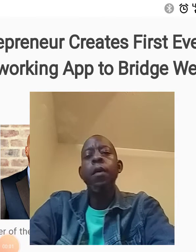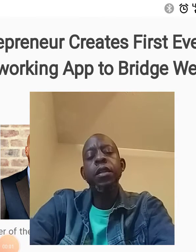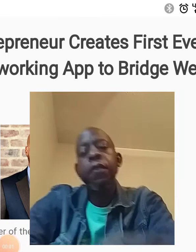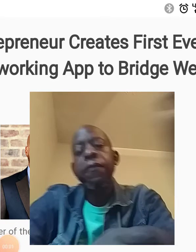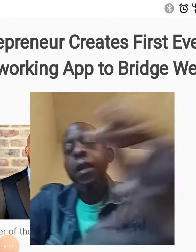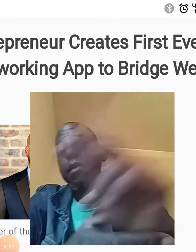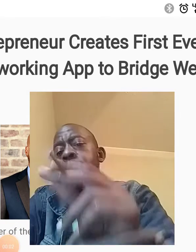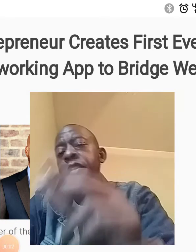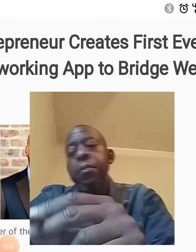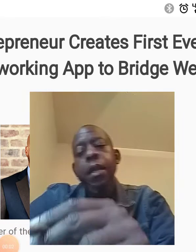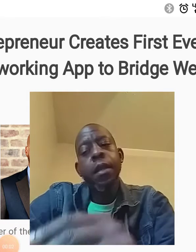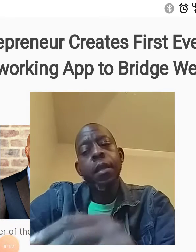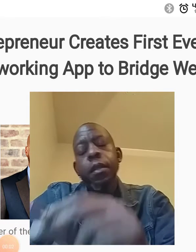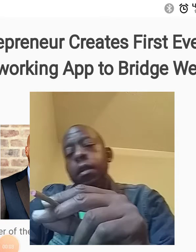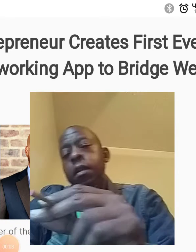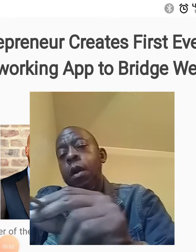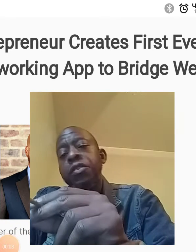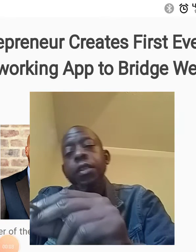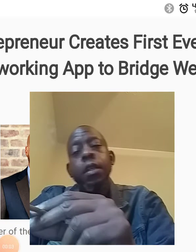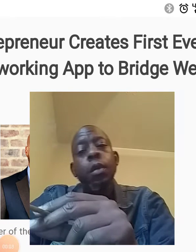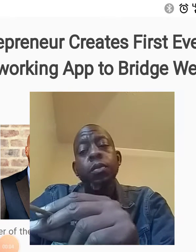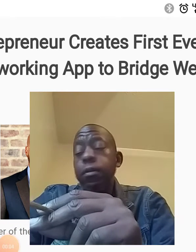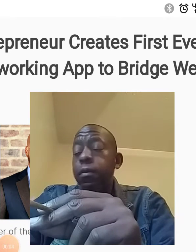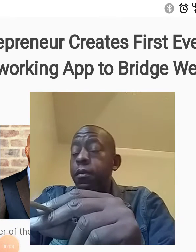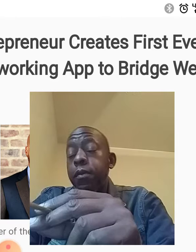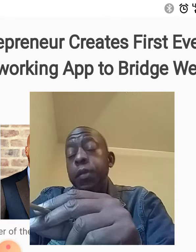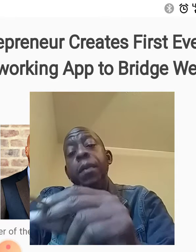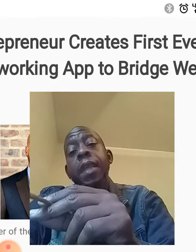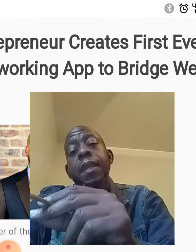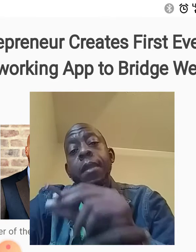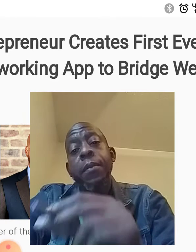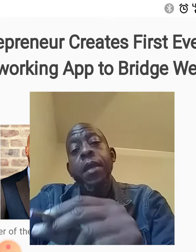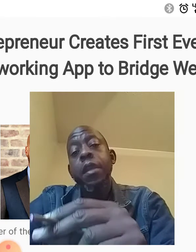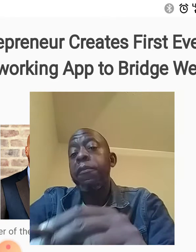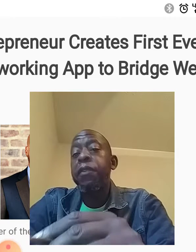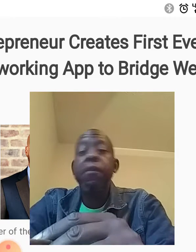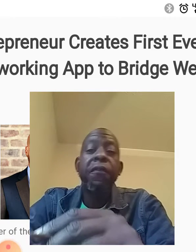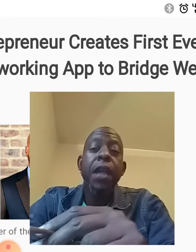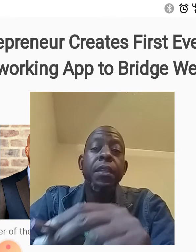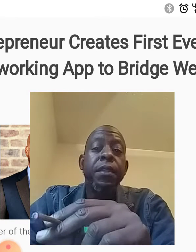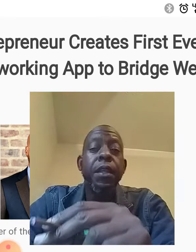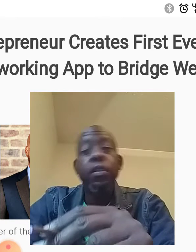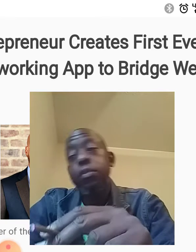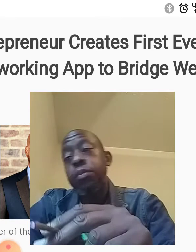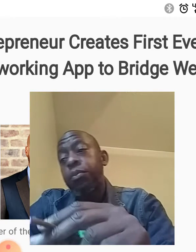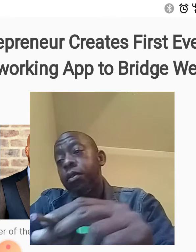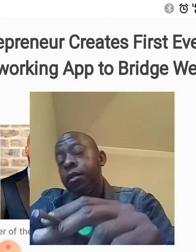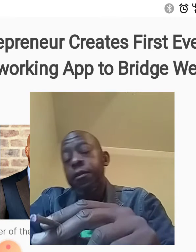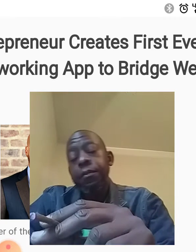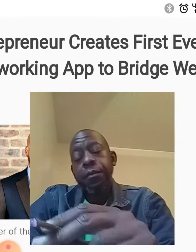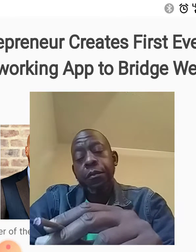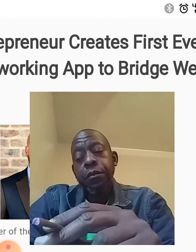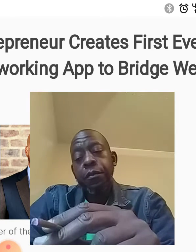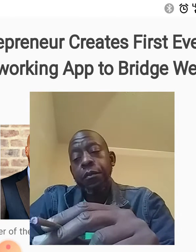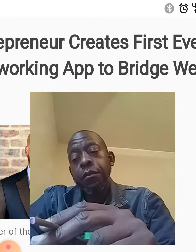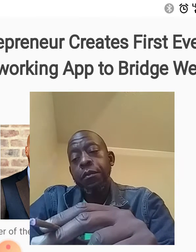All right, what good, family? It's your man, Ocean the Ghost. We back at it, man. The freedom fight continues.